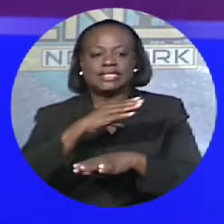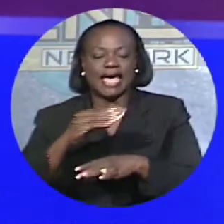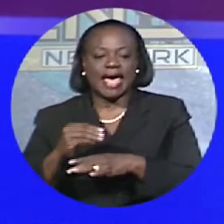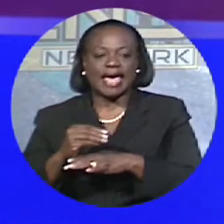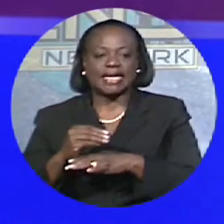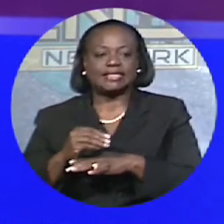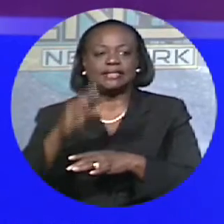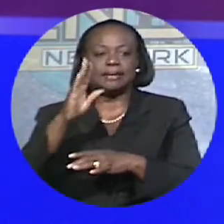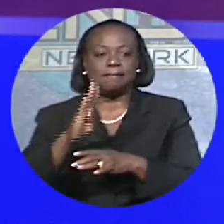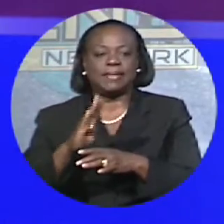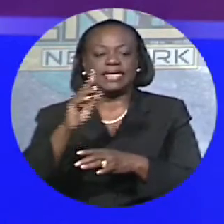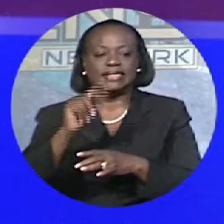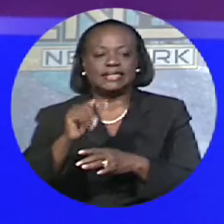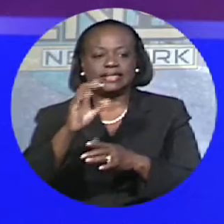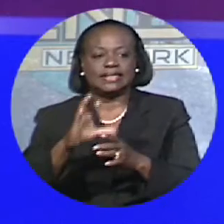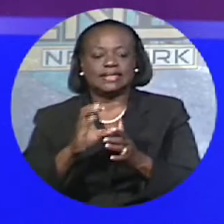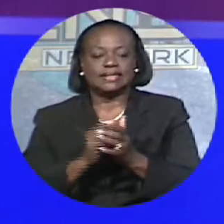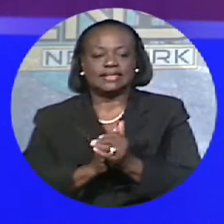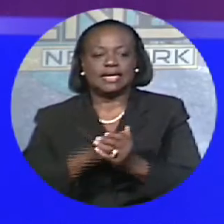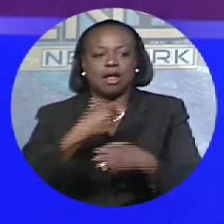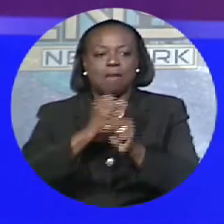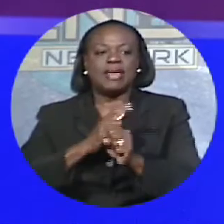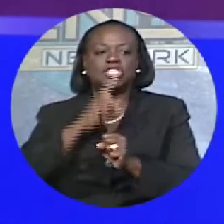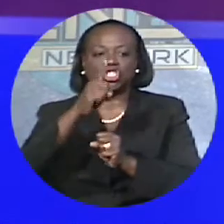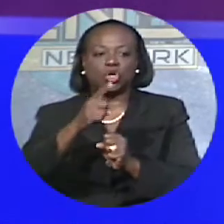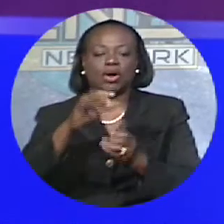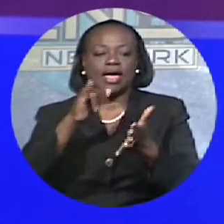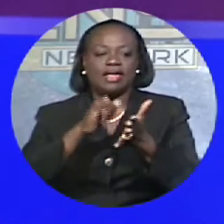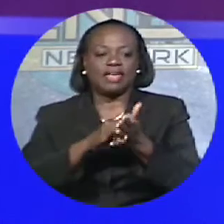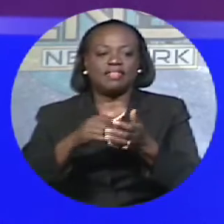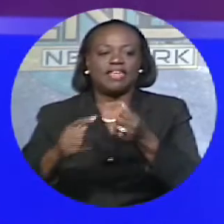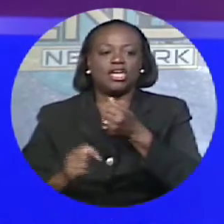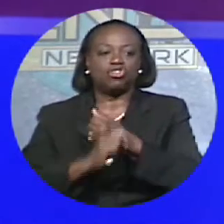also ensure that those companies treat their customers right.